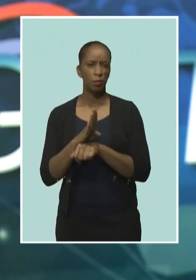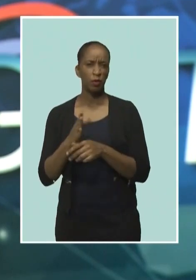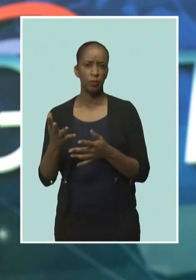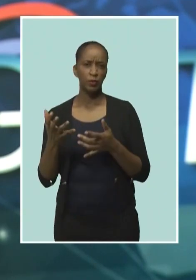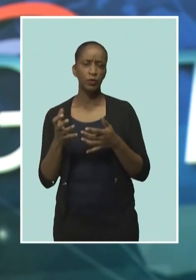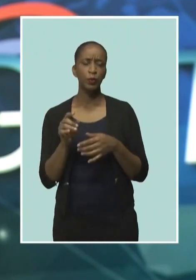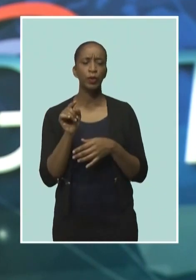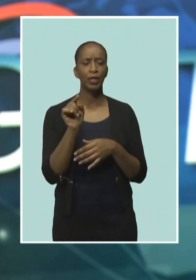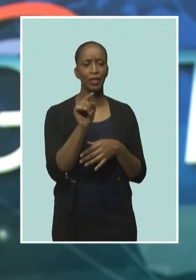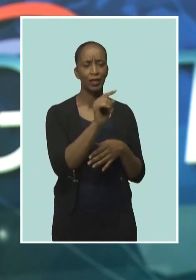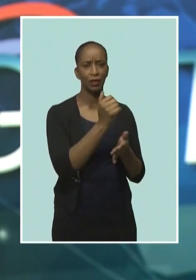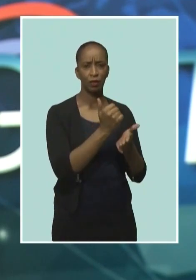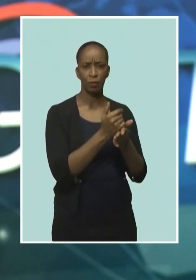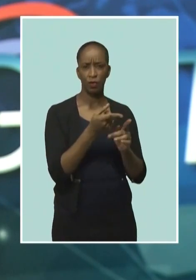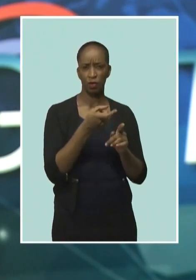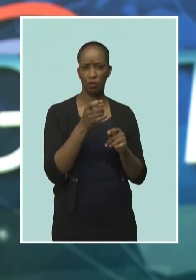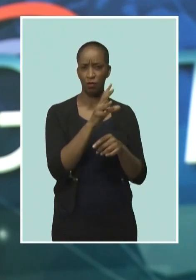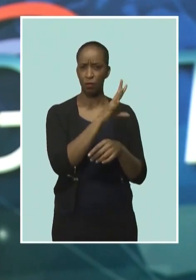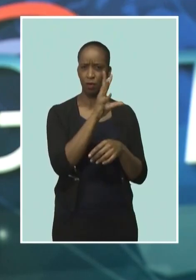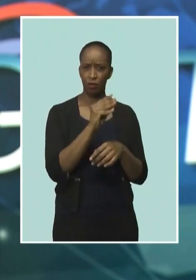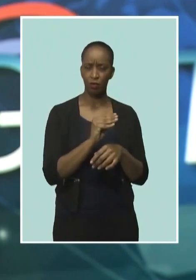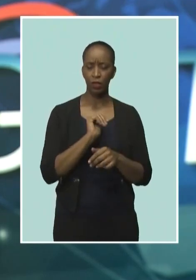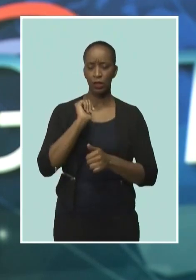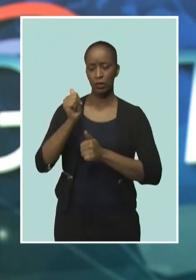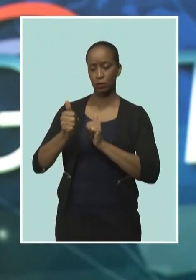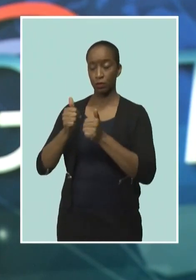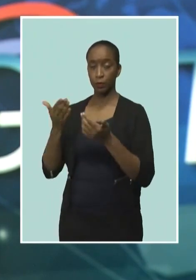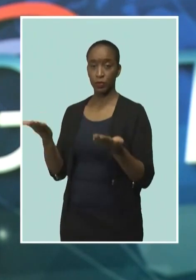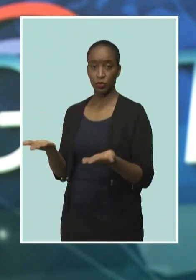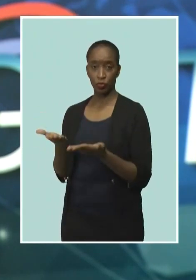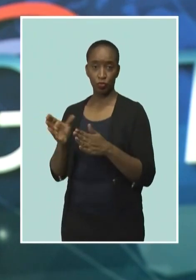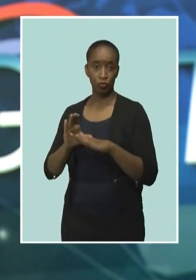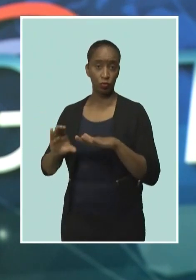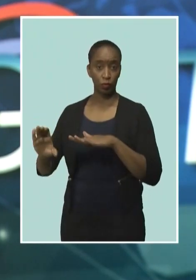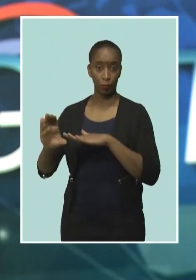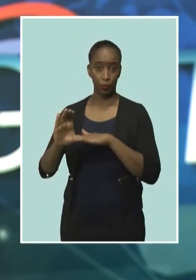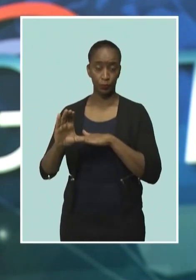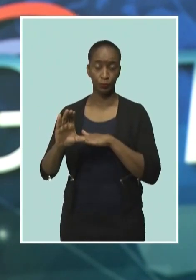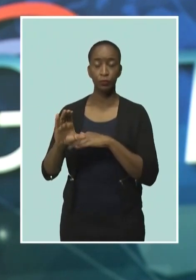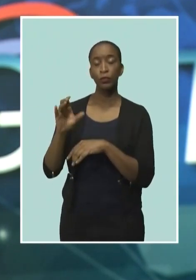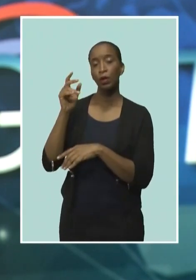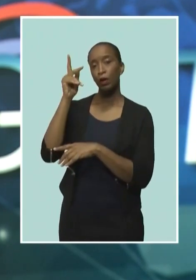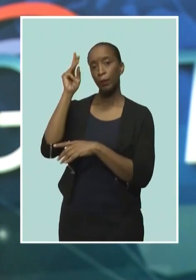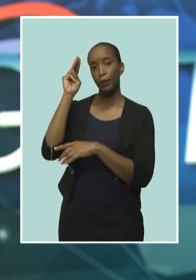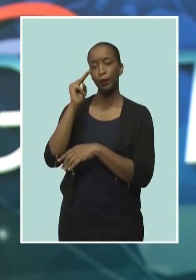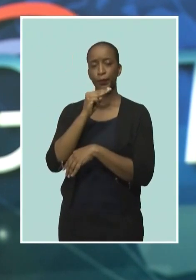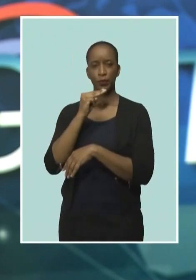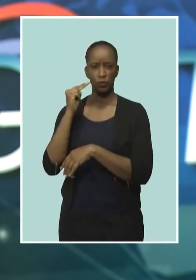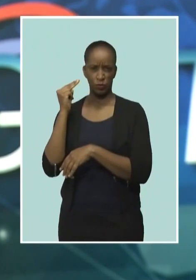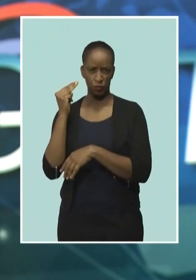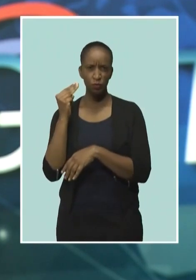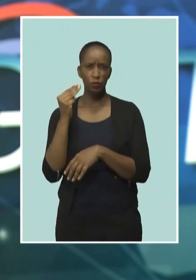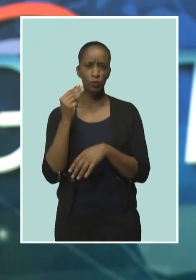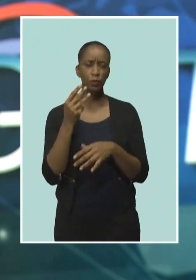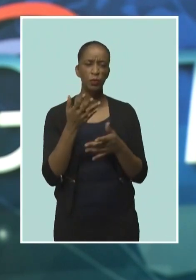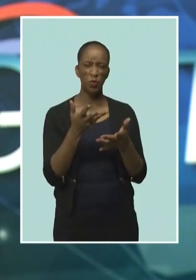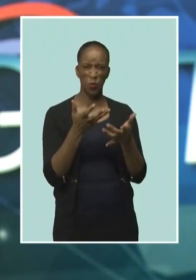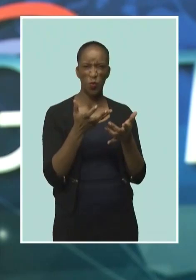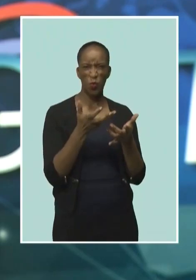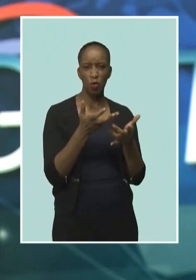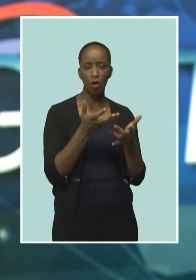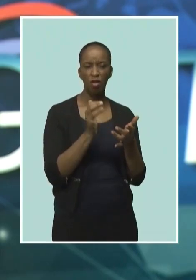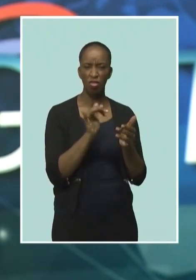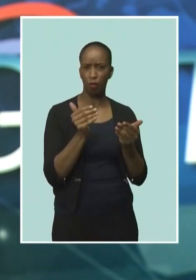investment banks to set up operations in the Caribbean. Prime Minister Mia Amor-Motley has made the call, urging the financial institutions in